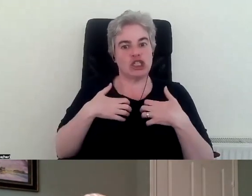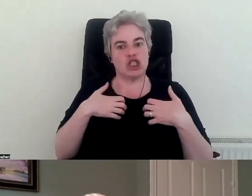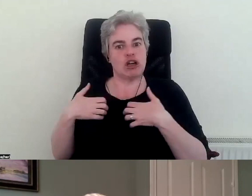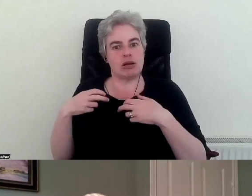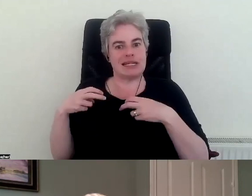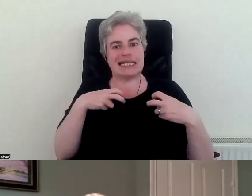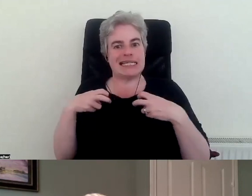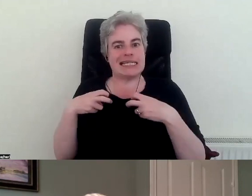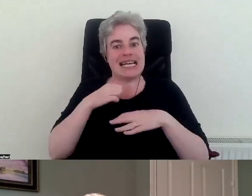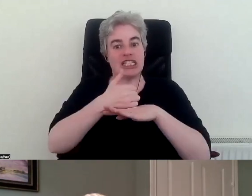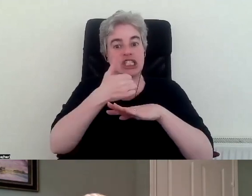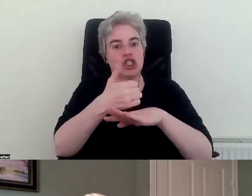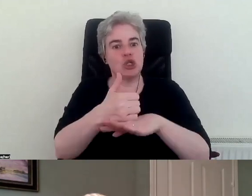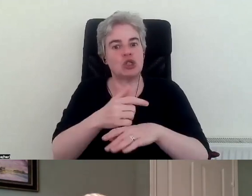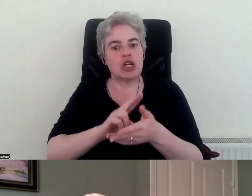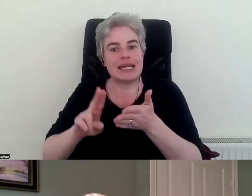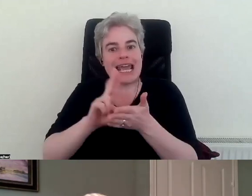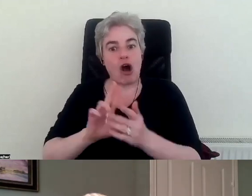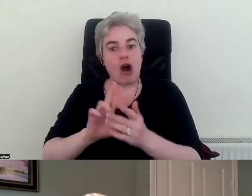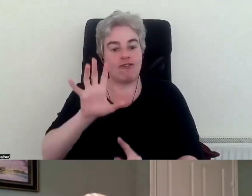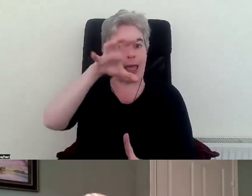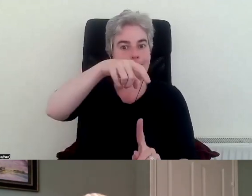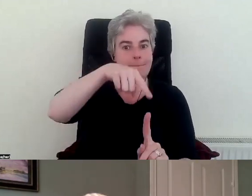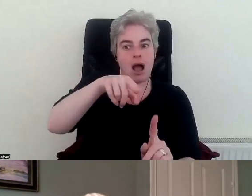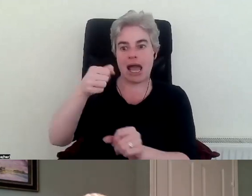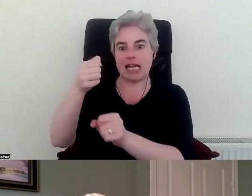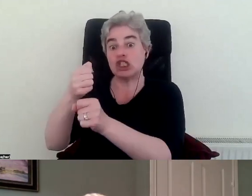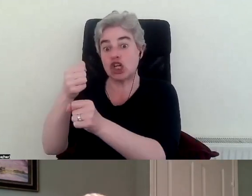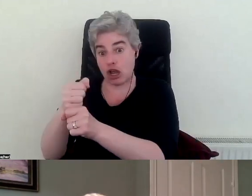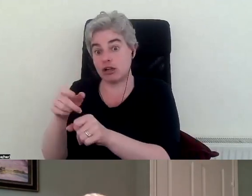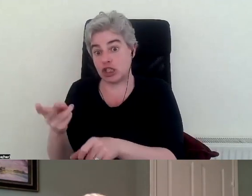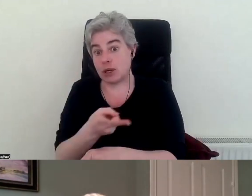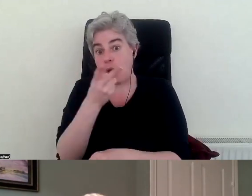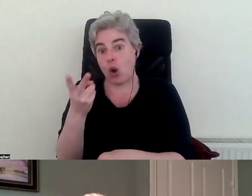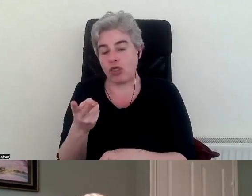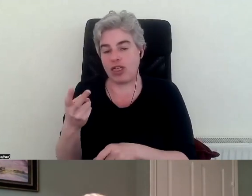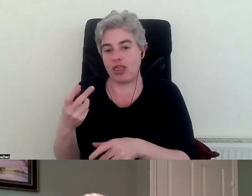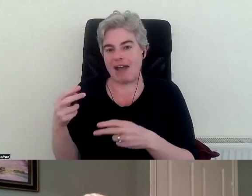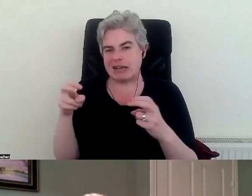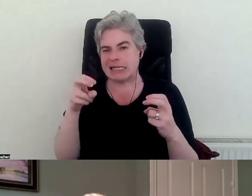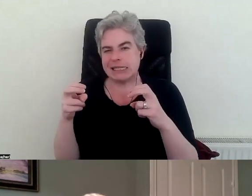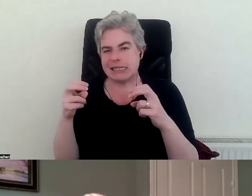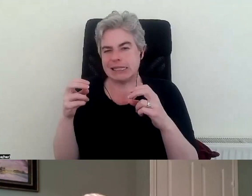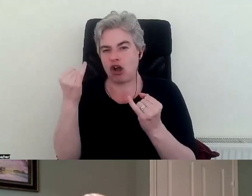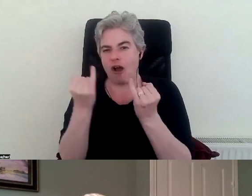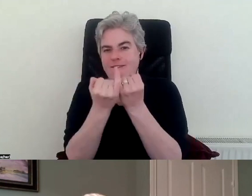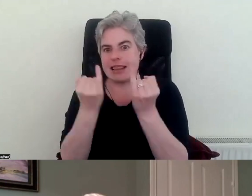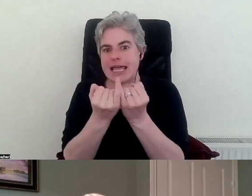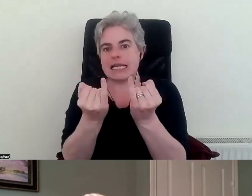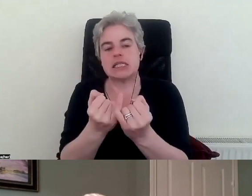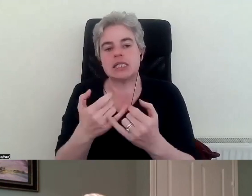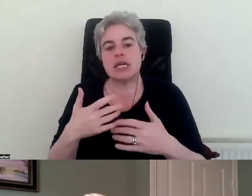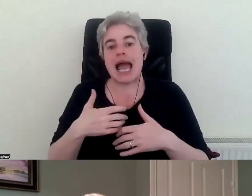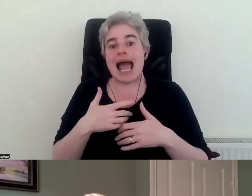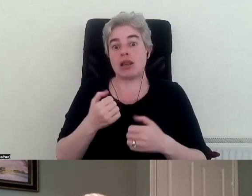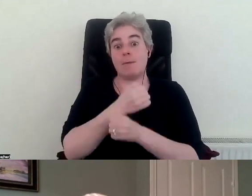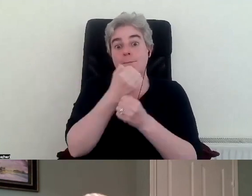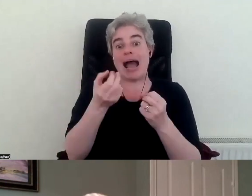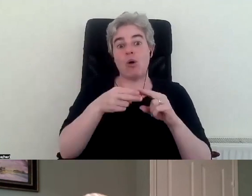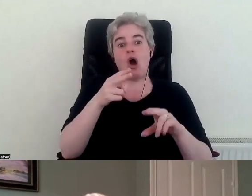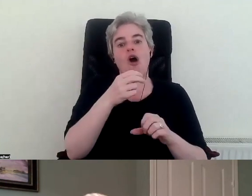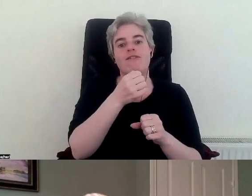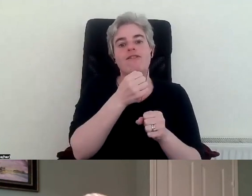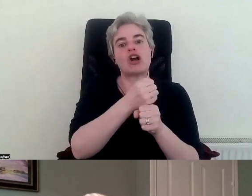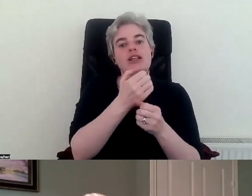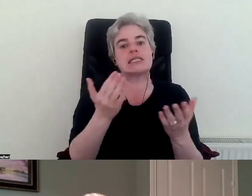institutional nature of the empire and the church to a certain extent, and the power of the gospel as a